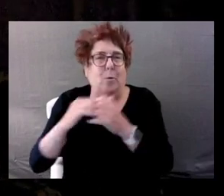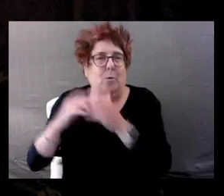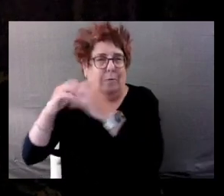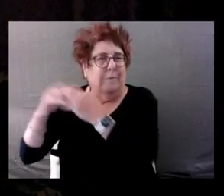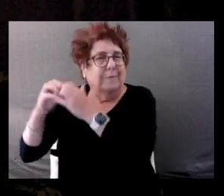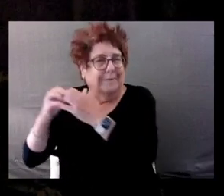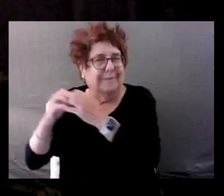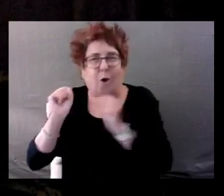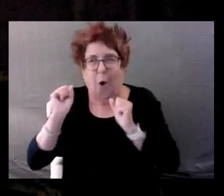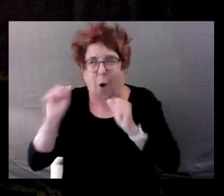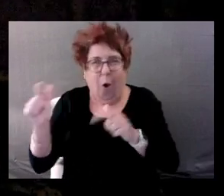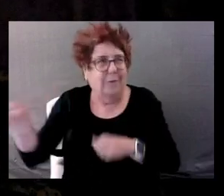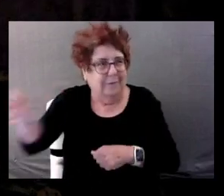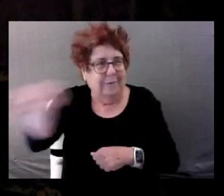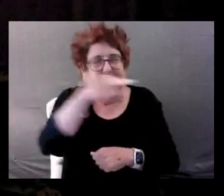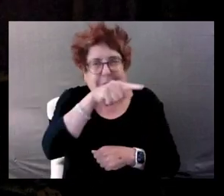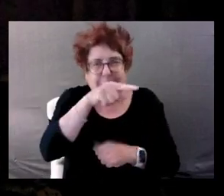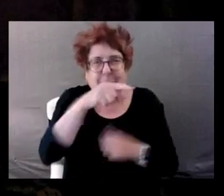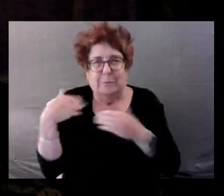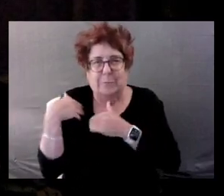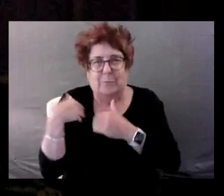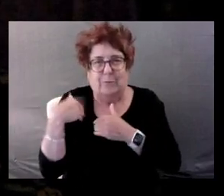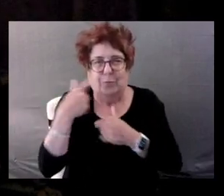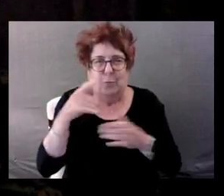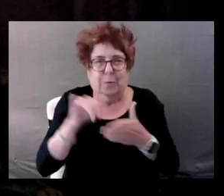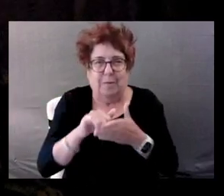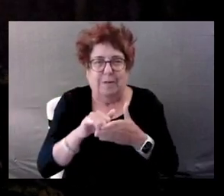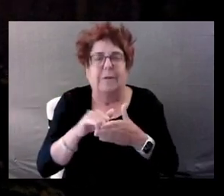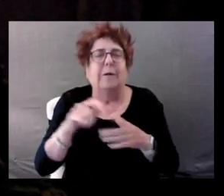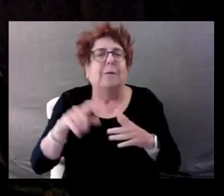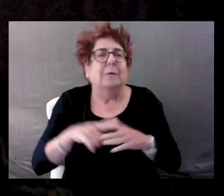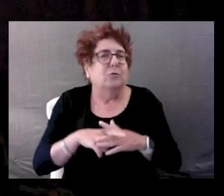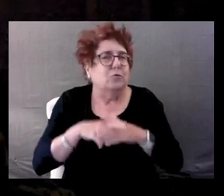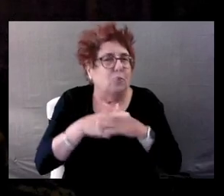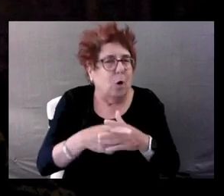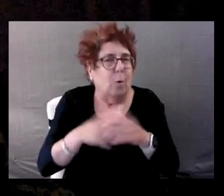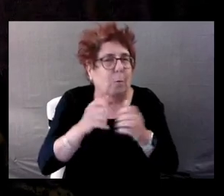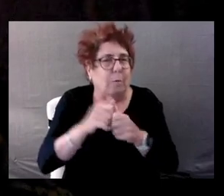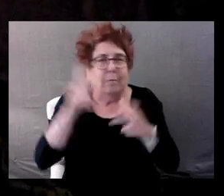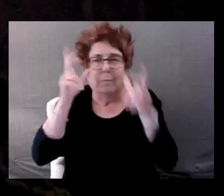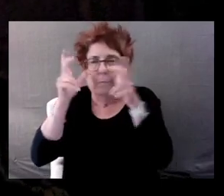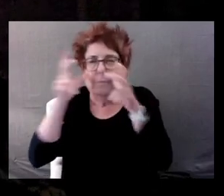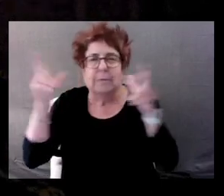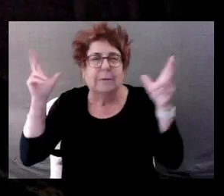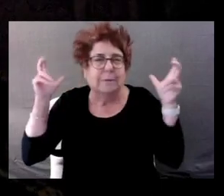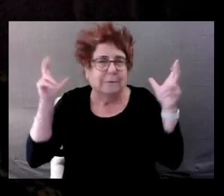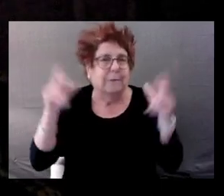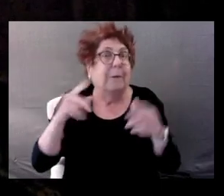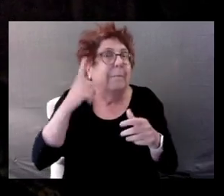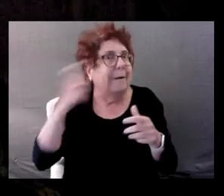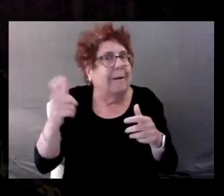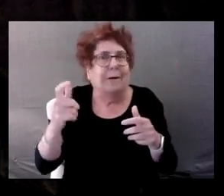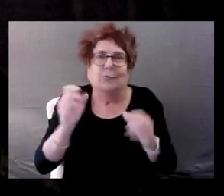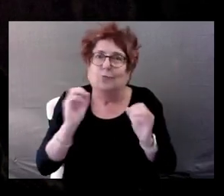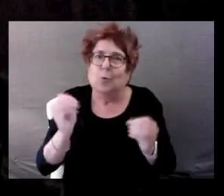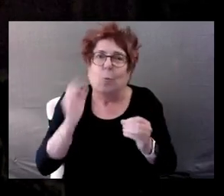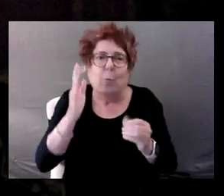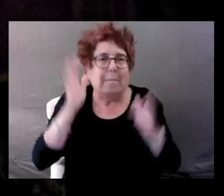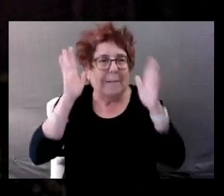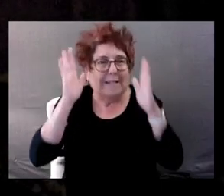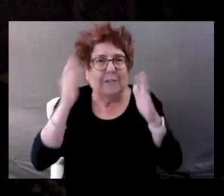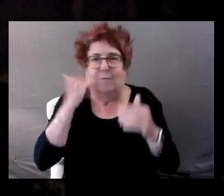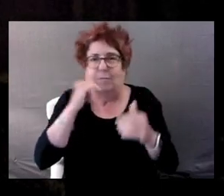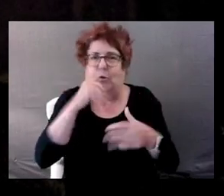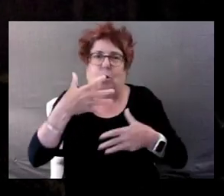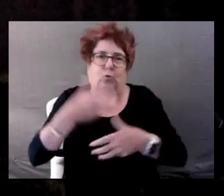And that means starting with these, listening, right? Because no one's going to pay attention to you unless they trust you, unless